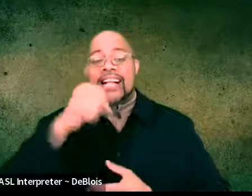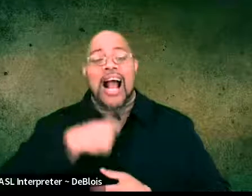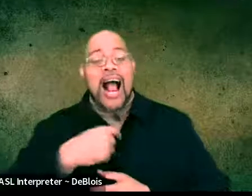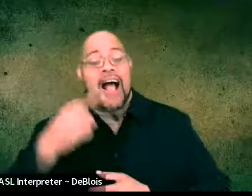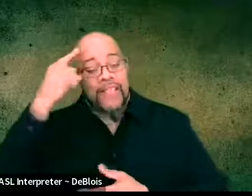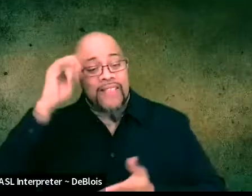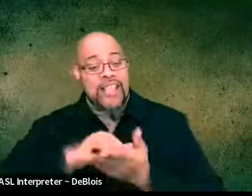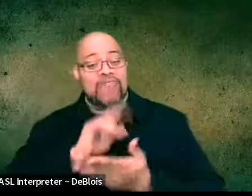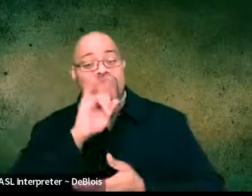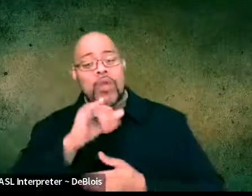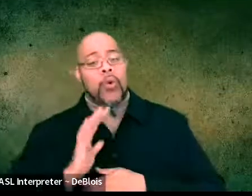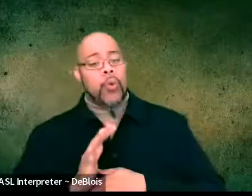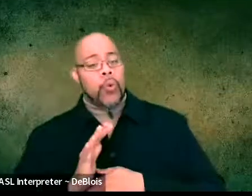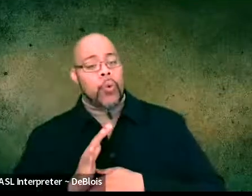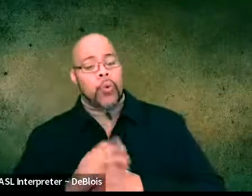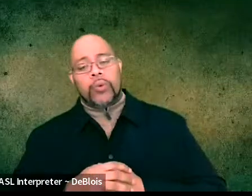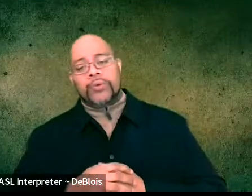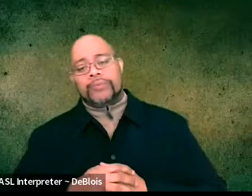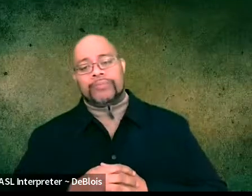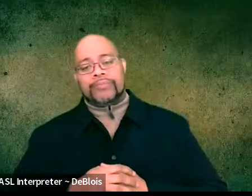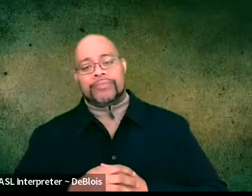that's a really cool